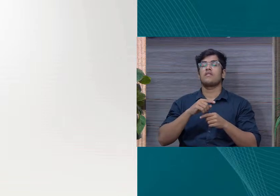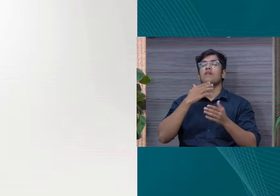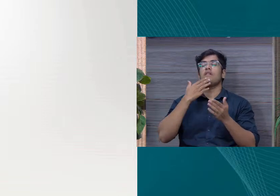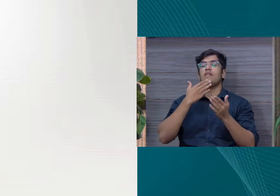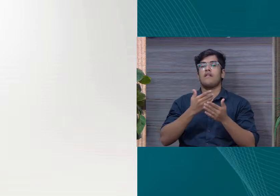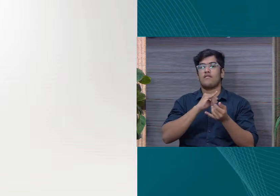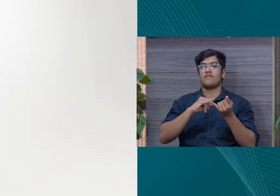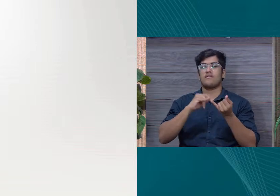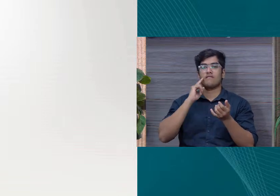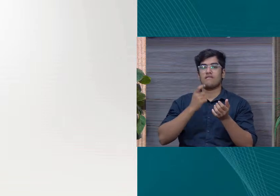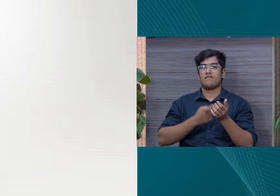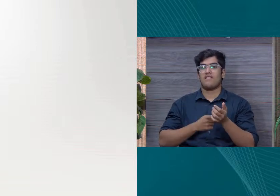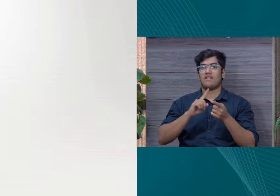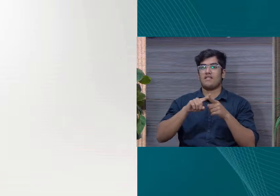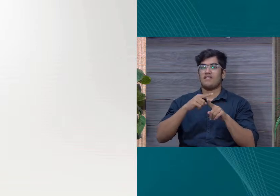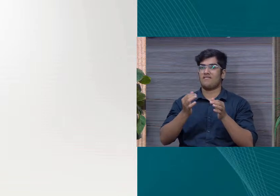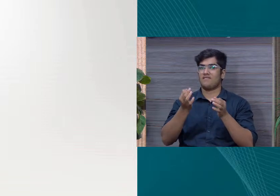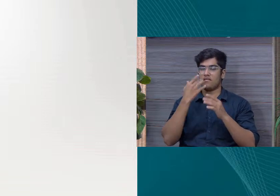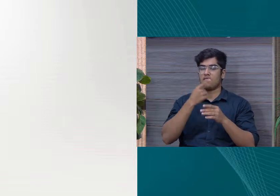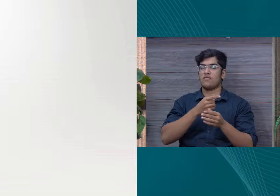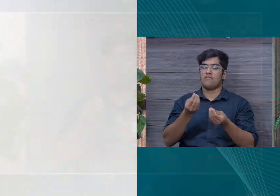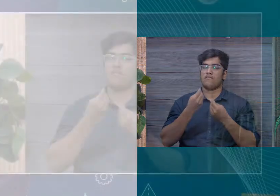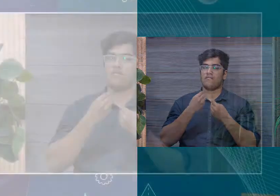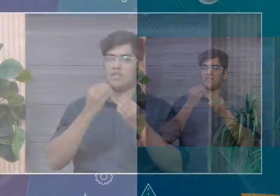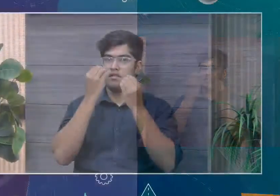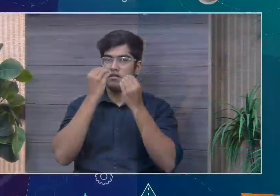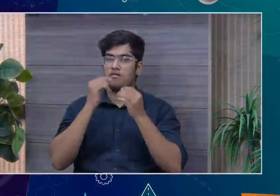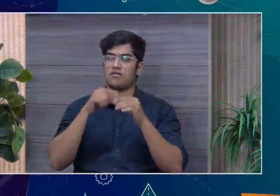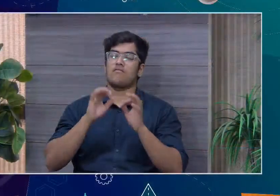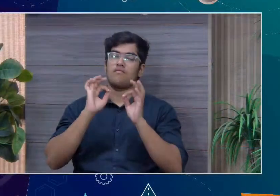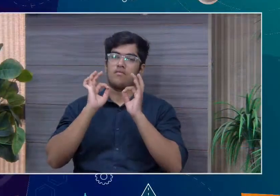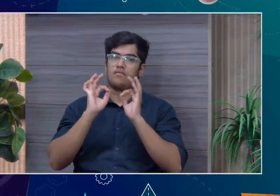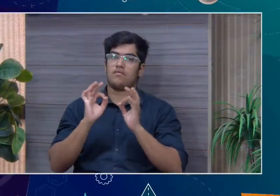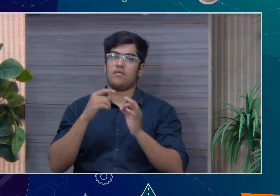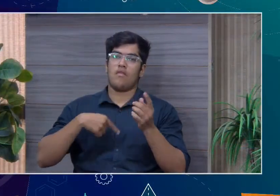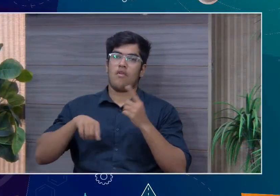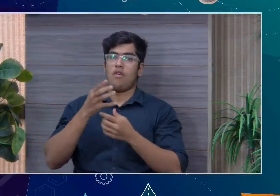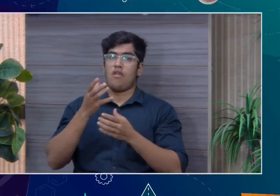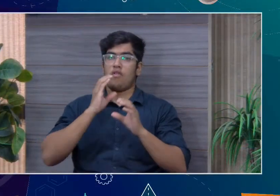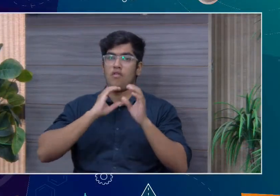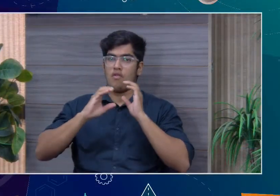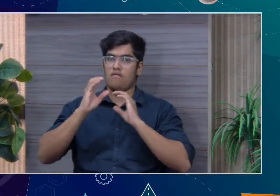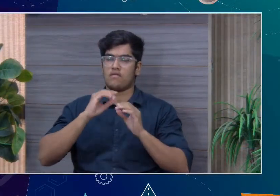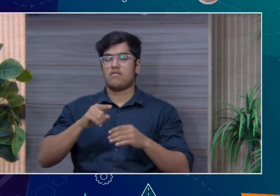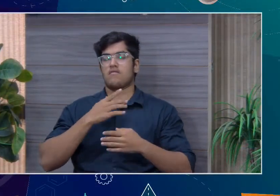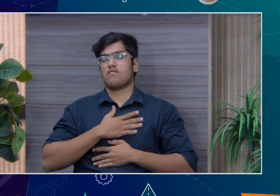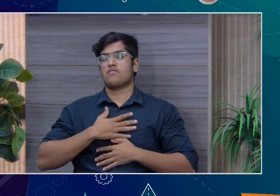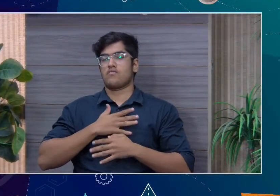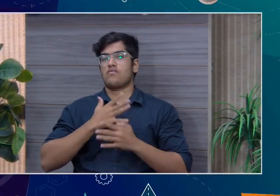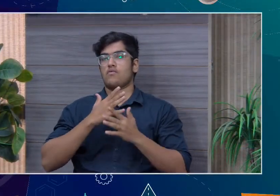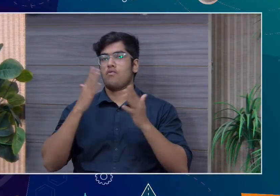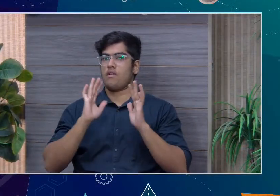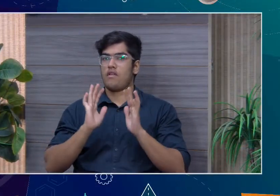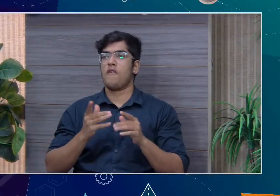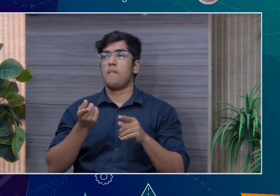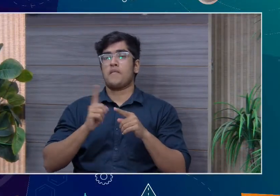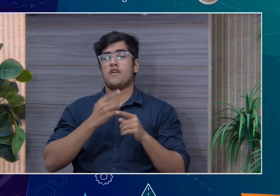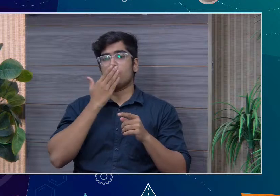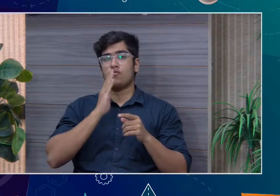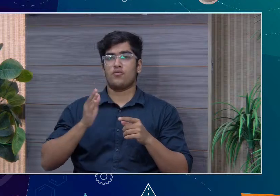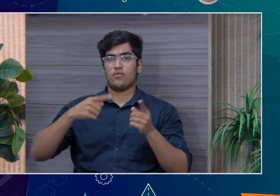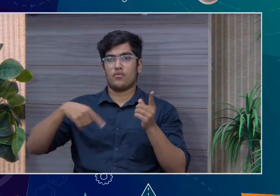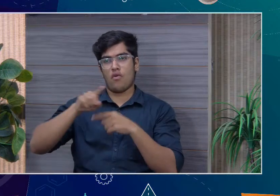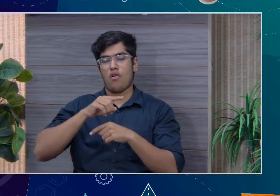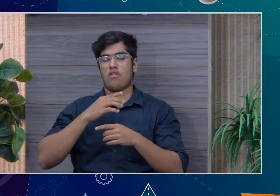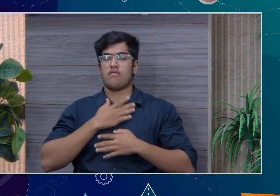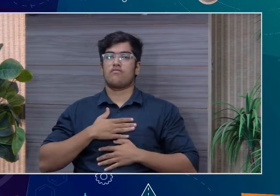being here with us. It was a great lesson. We really enjoyed the entire conversation, and I'm sure our students, our viewers,